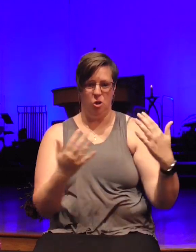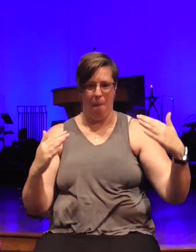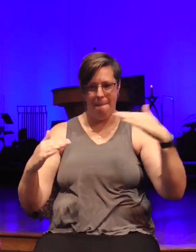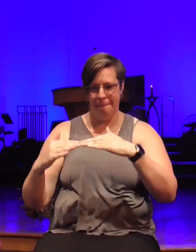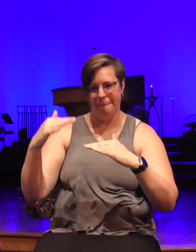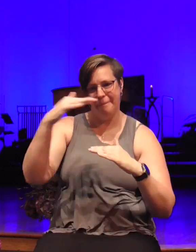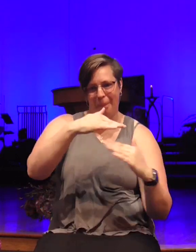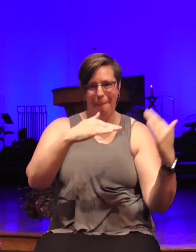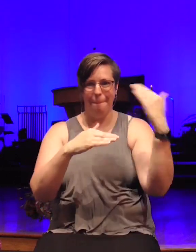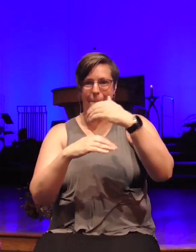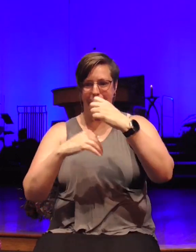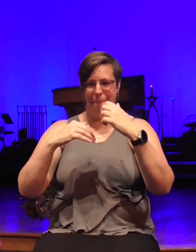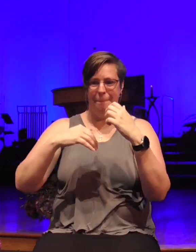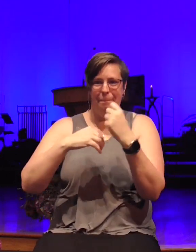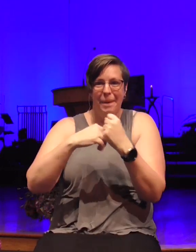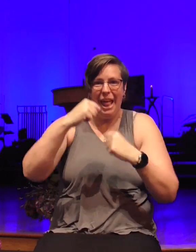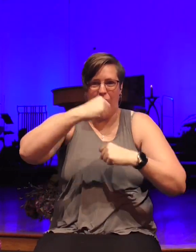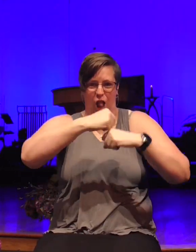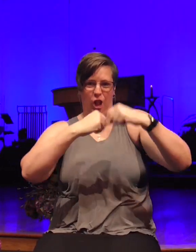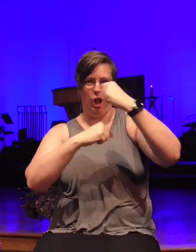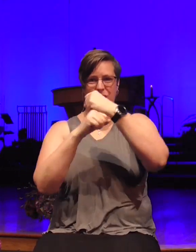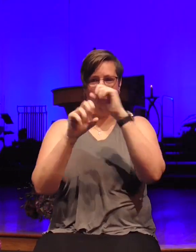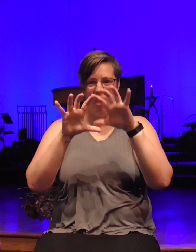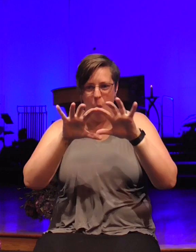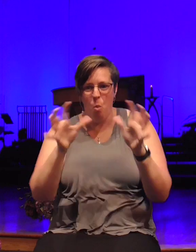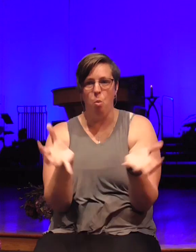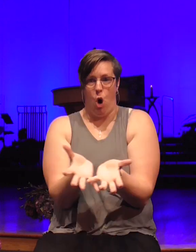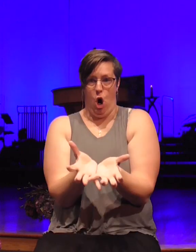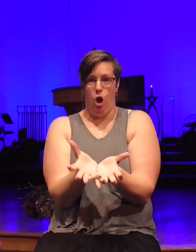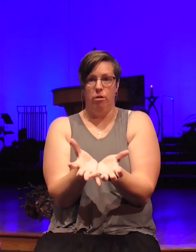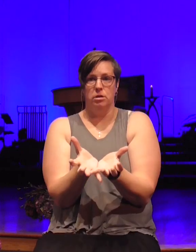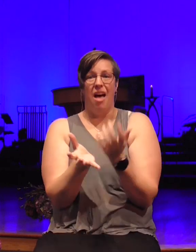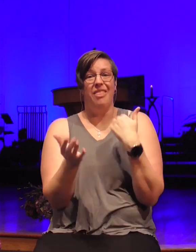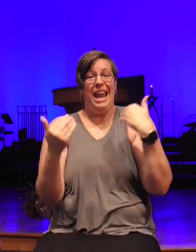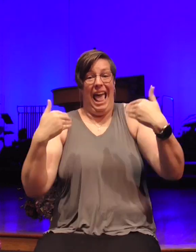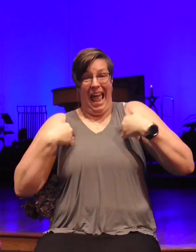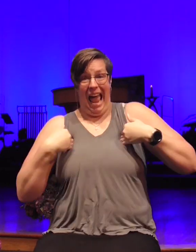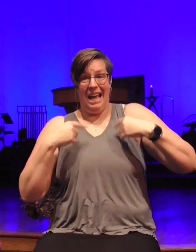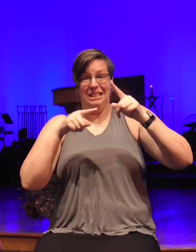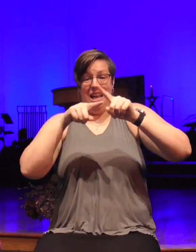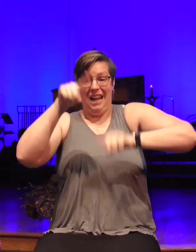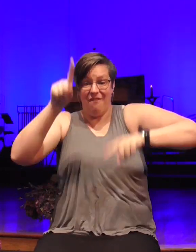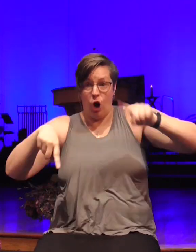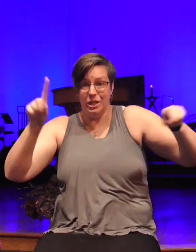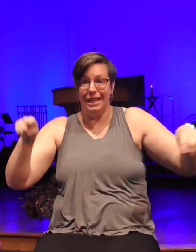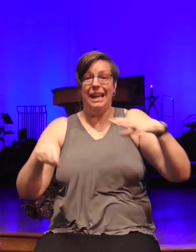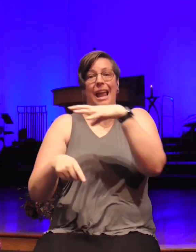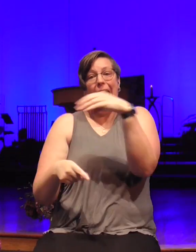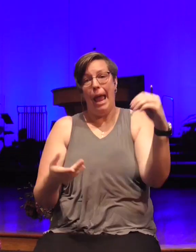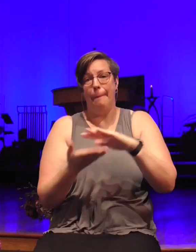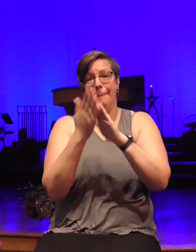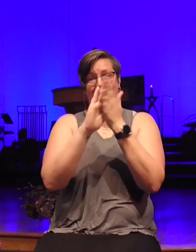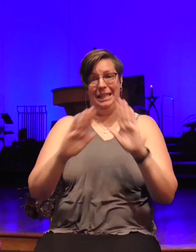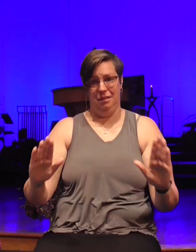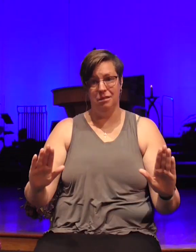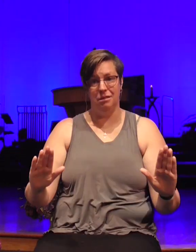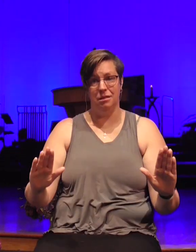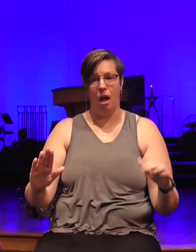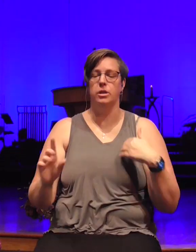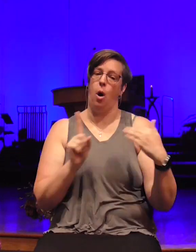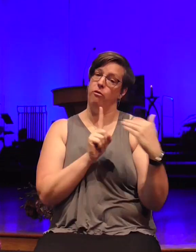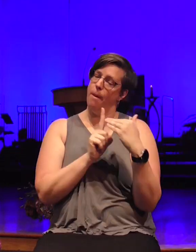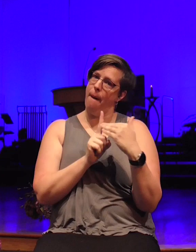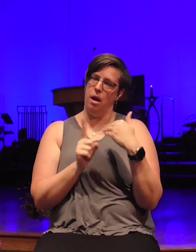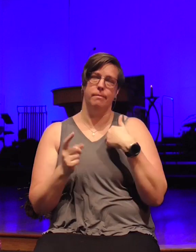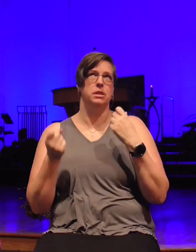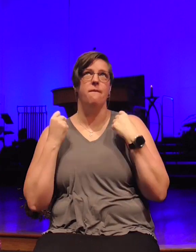world that can have great diversity and great peace. I've reminded myself many times, and I remind